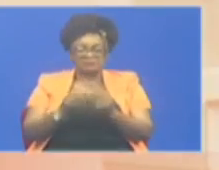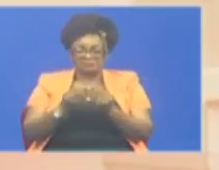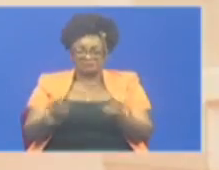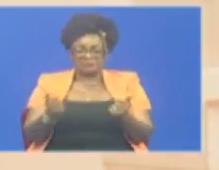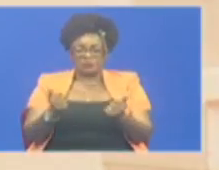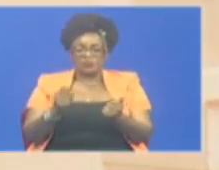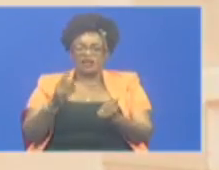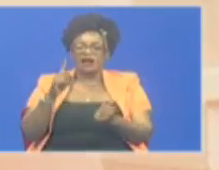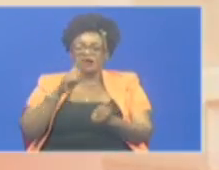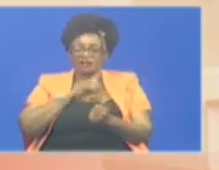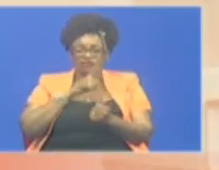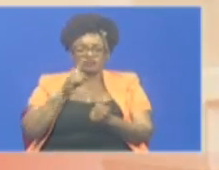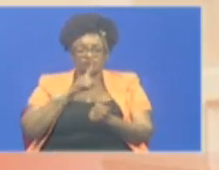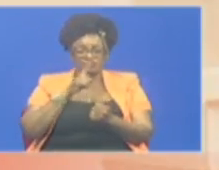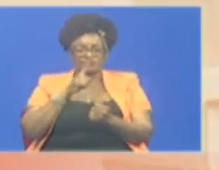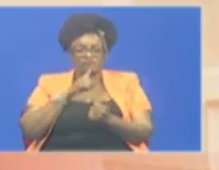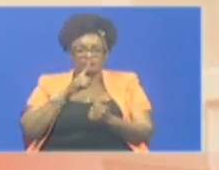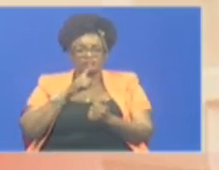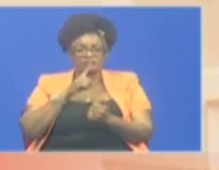of sanction.